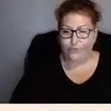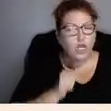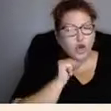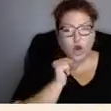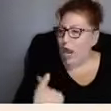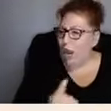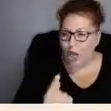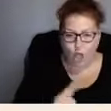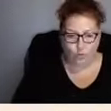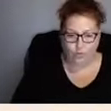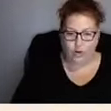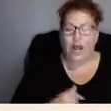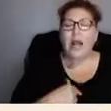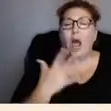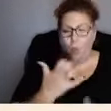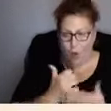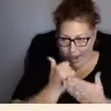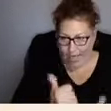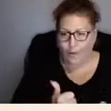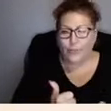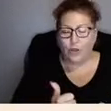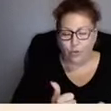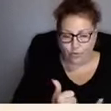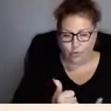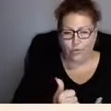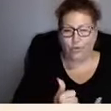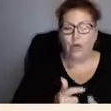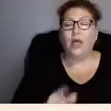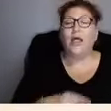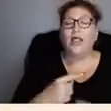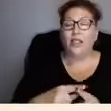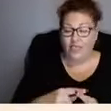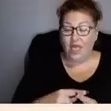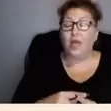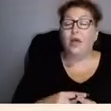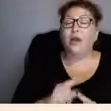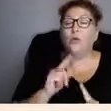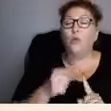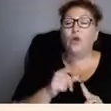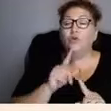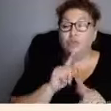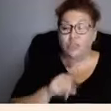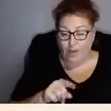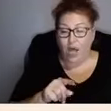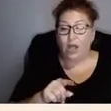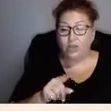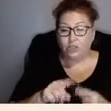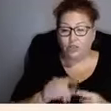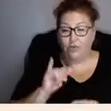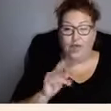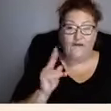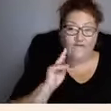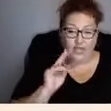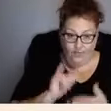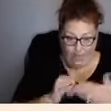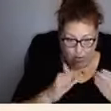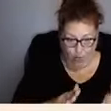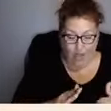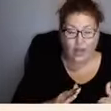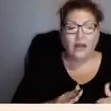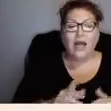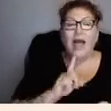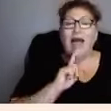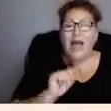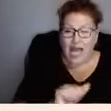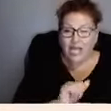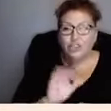alone, and I want to help you." And then when you respond to the victim in this way, actually do something to help